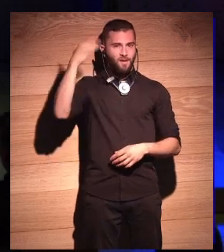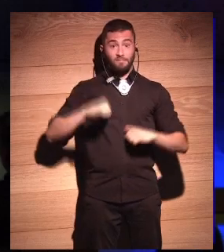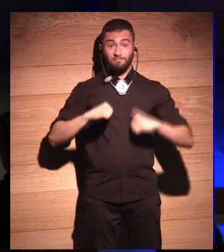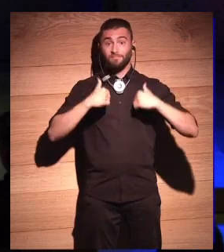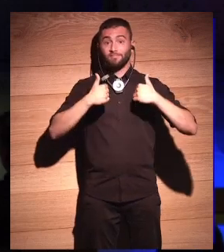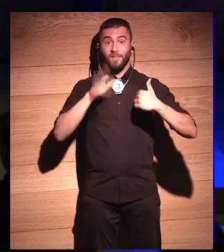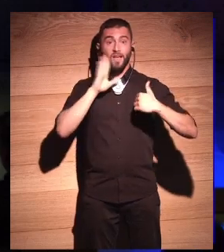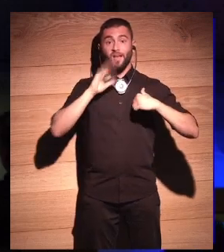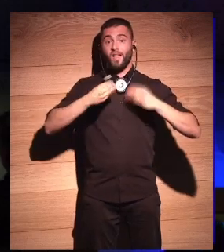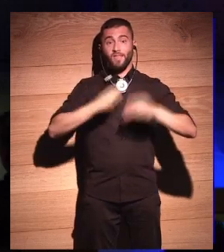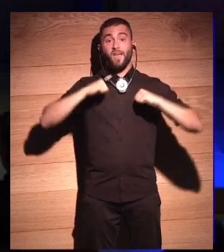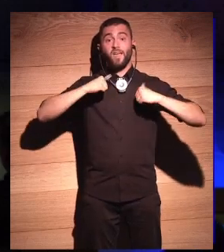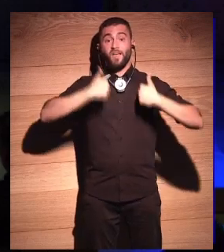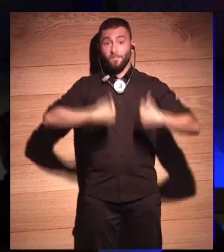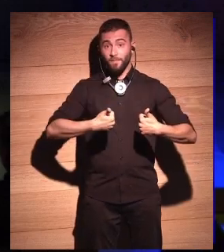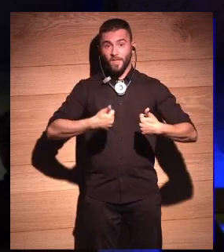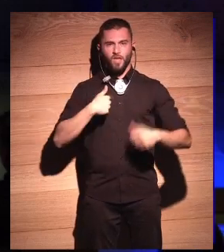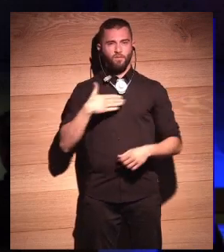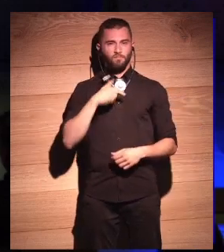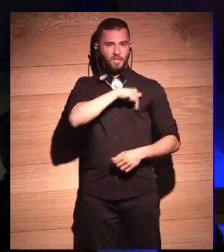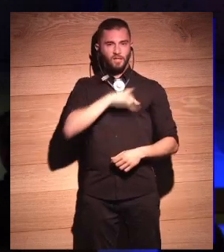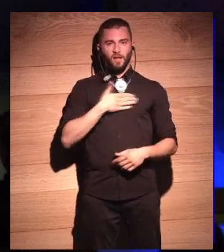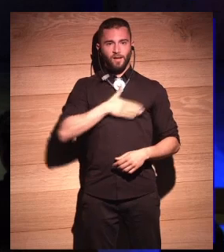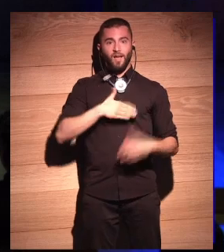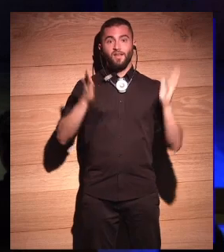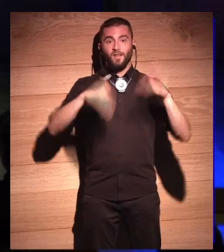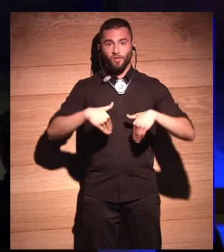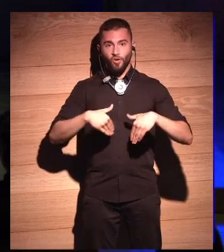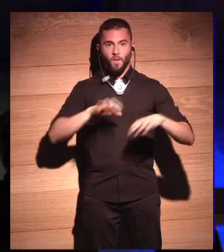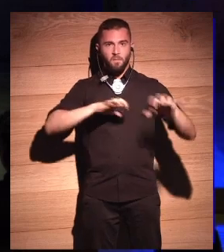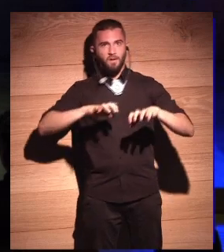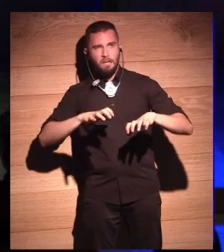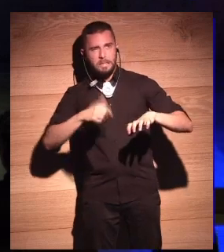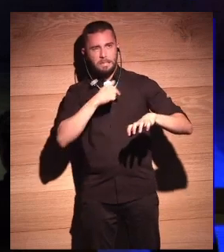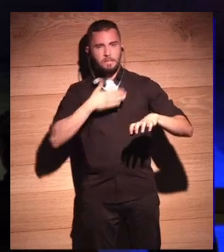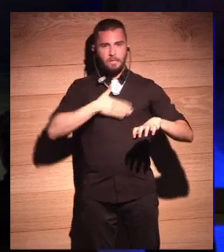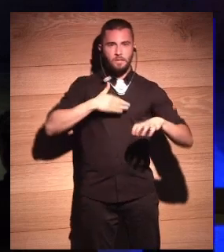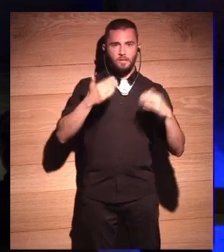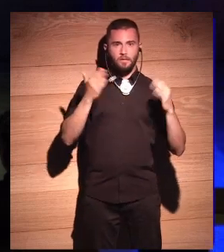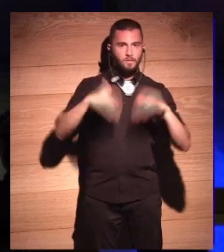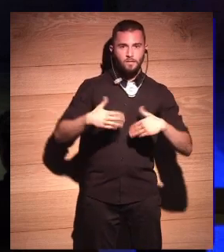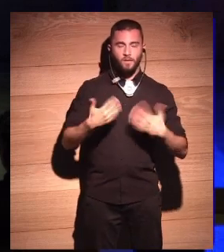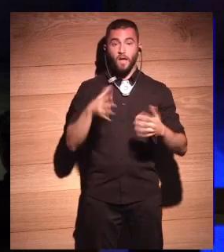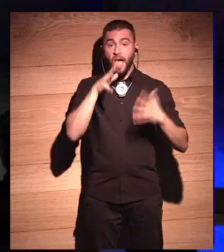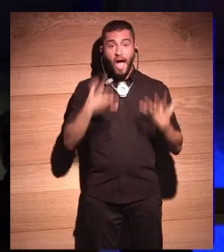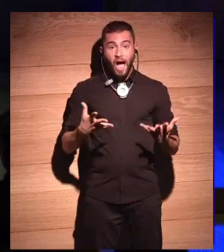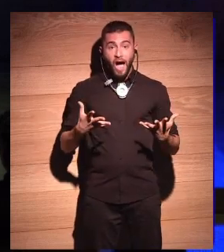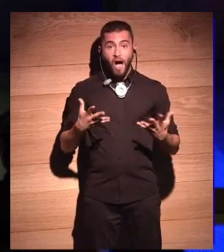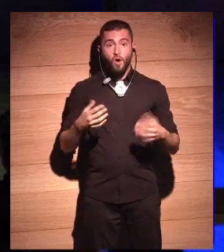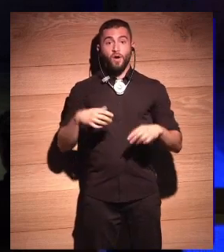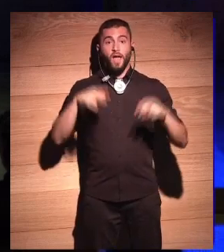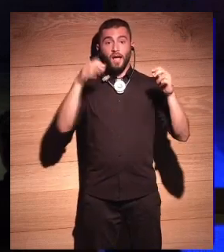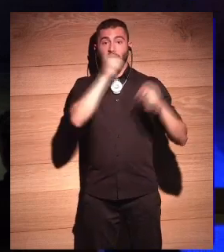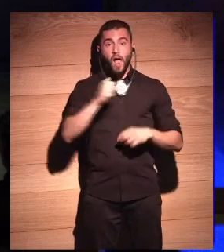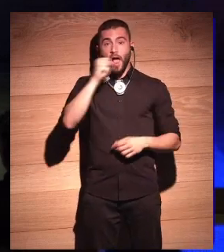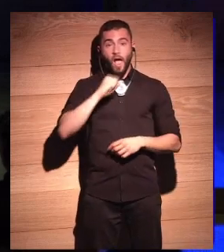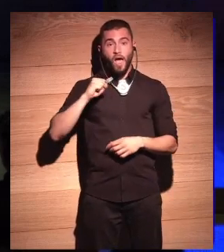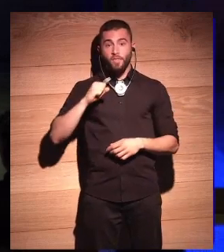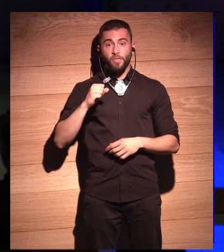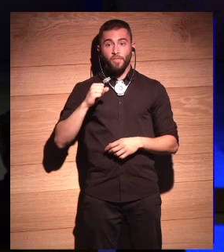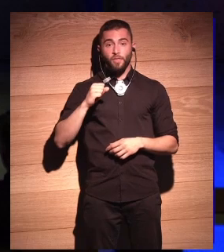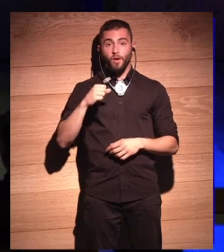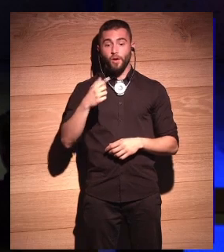becoming, you know, I wouldn't be able to play any of these songs if I wasn't moving anymore. So it's also learned me to be more comfortable about